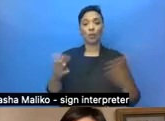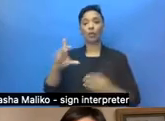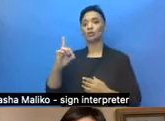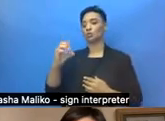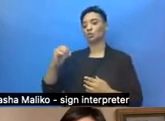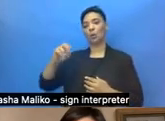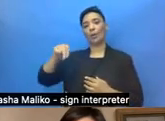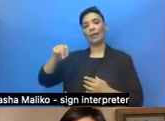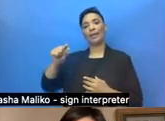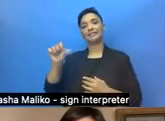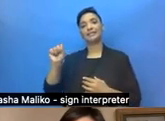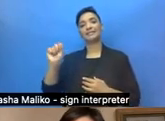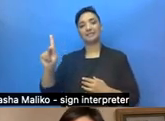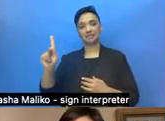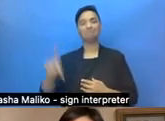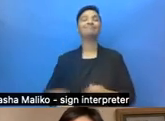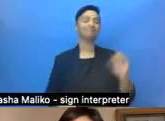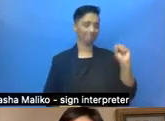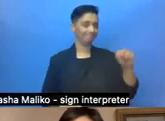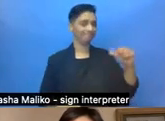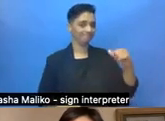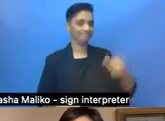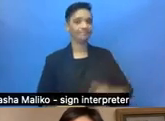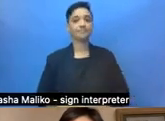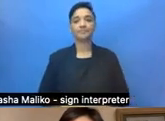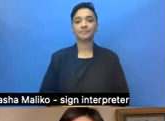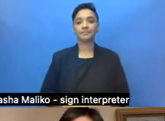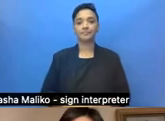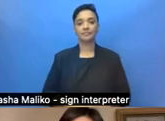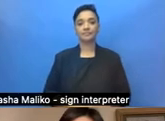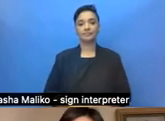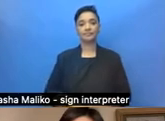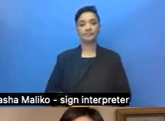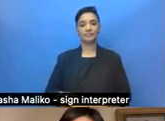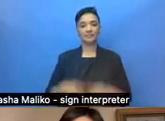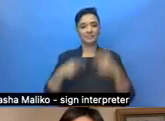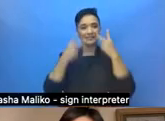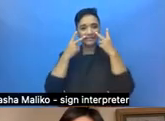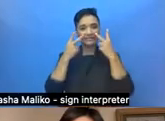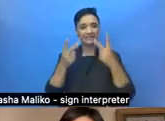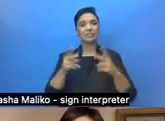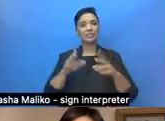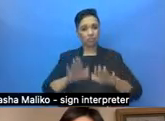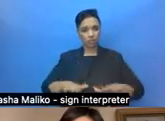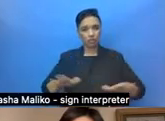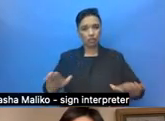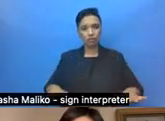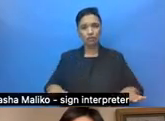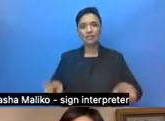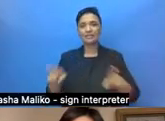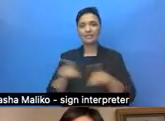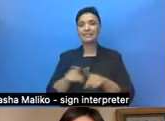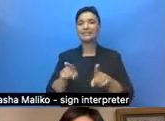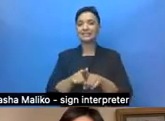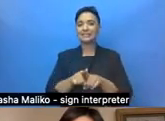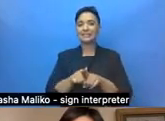Yeah. You can hear the sounds of the rhythmic chewing of the self-abusive behavior. So now they have to